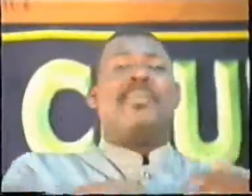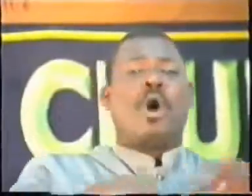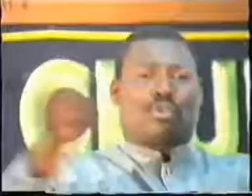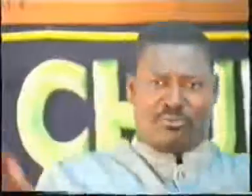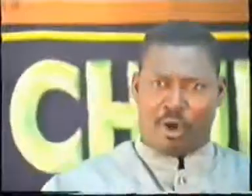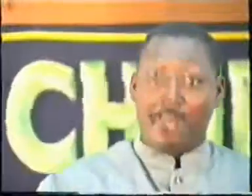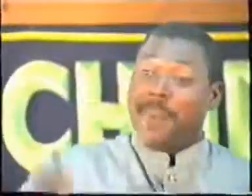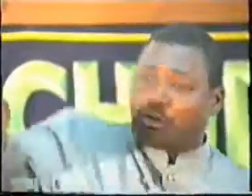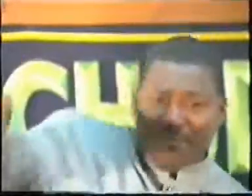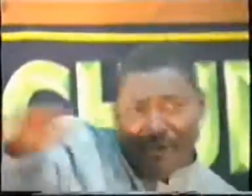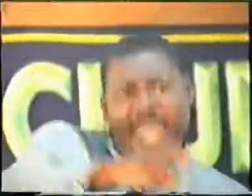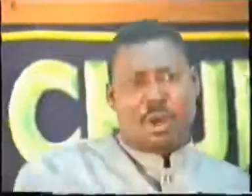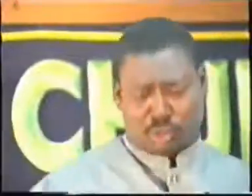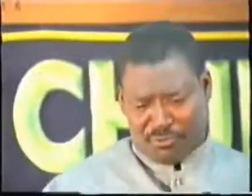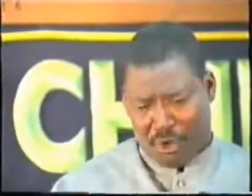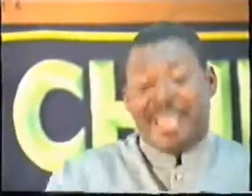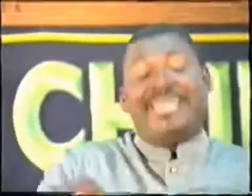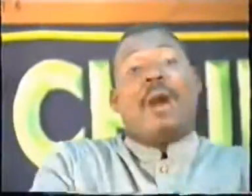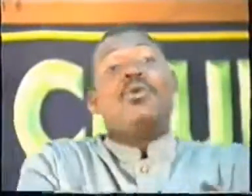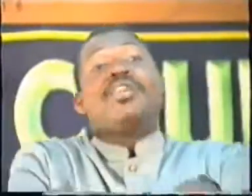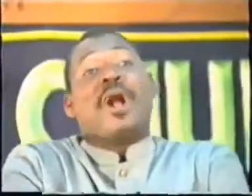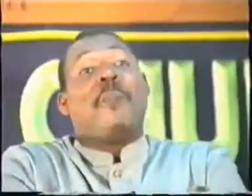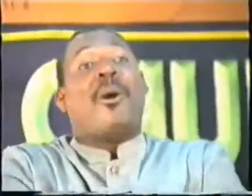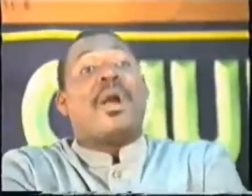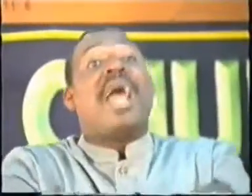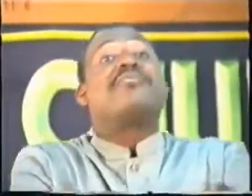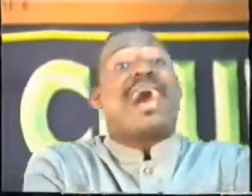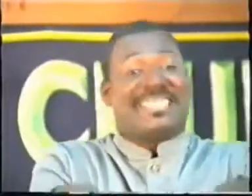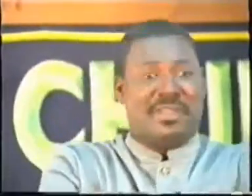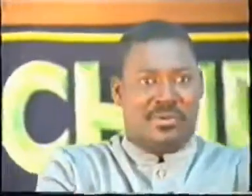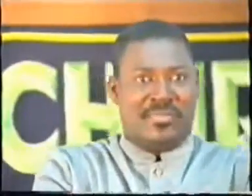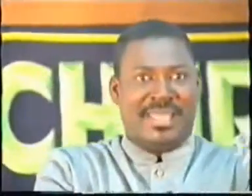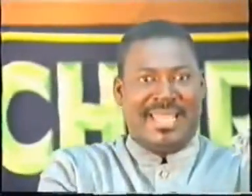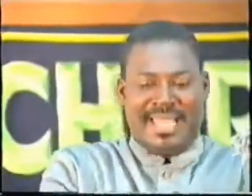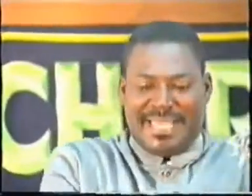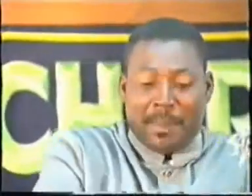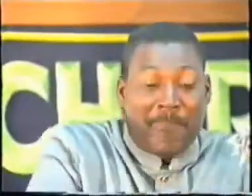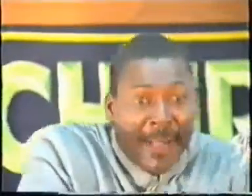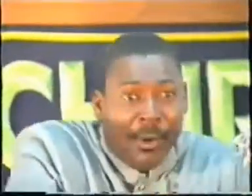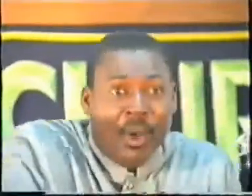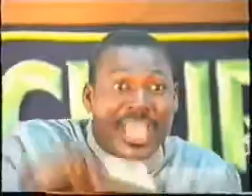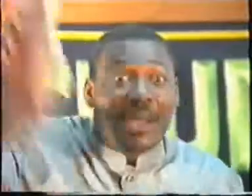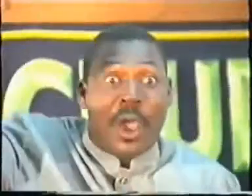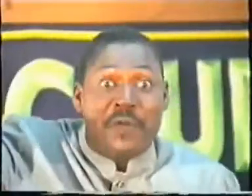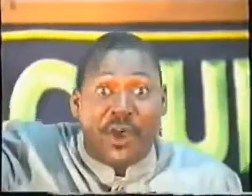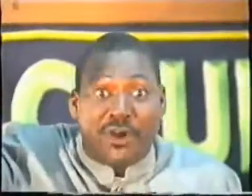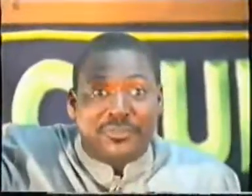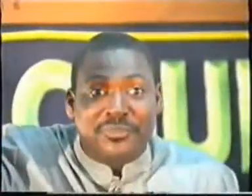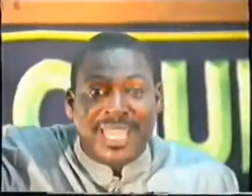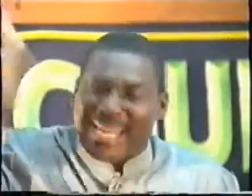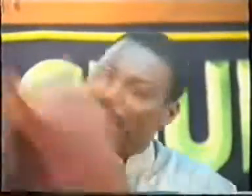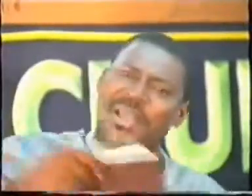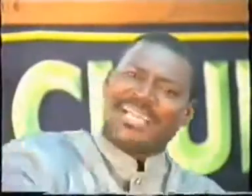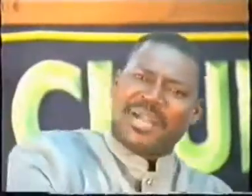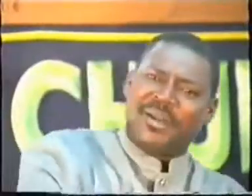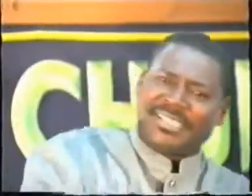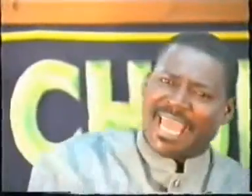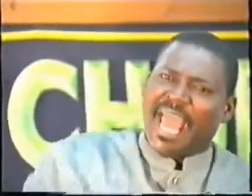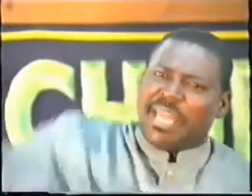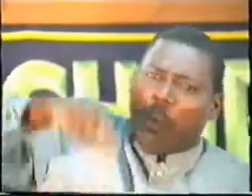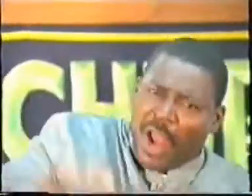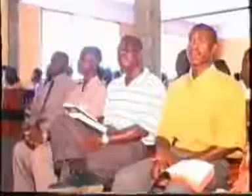megyina hama menyɛ ɔtorofoɔ ma wo sɔfoɔ ɛnyɛ ɔtorofoɔ na wo ne onyankopɔn ɛnhwɛ asɛm ni mu the bible is the word of god na deɛ meka